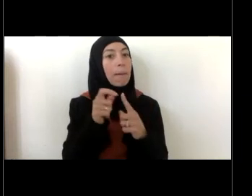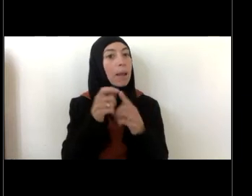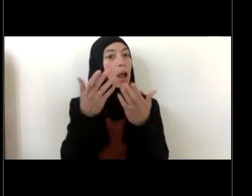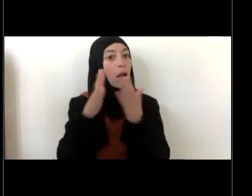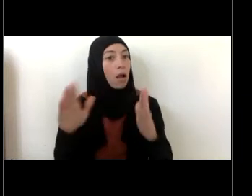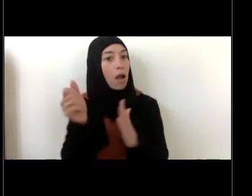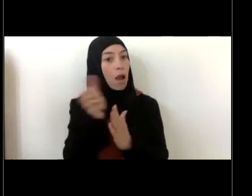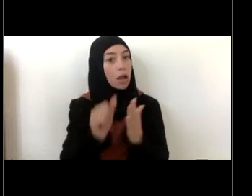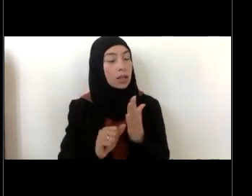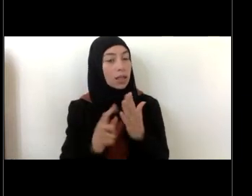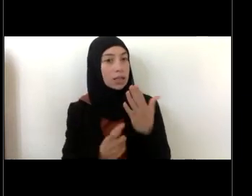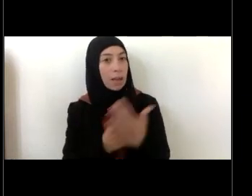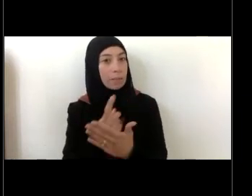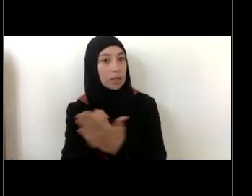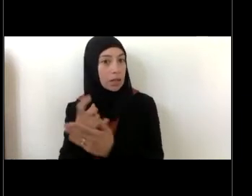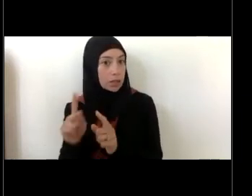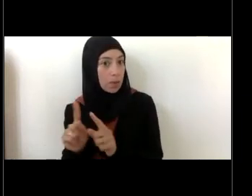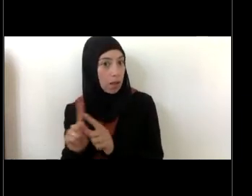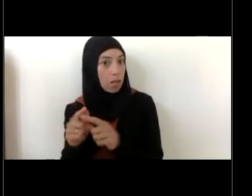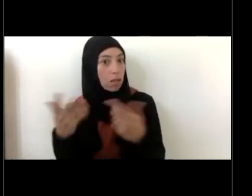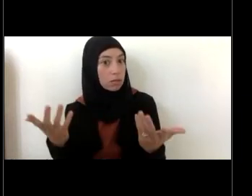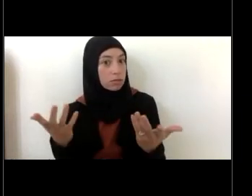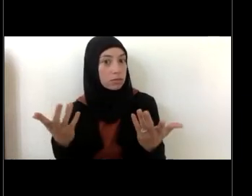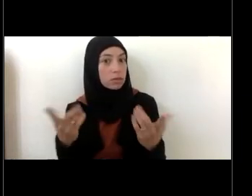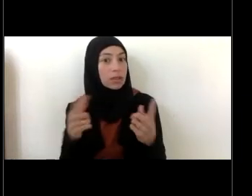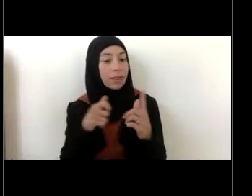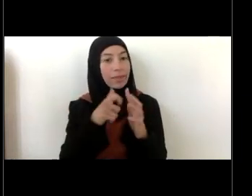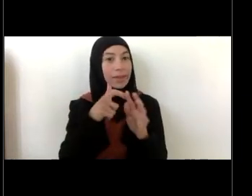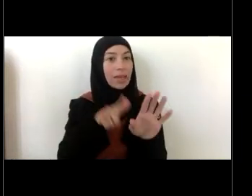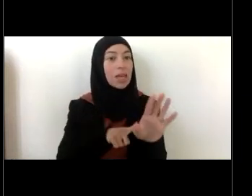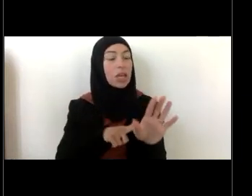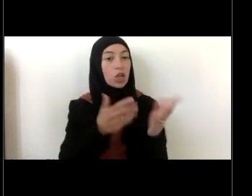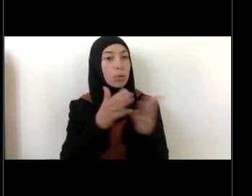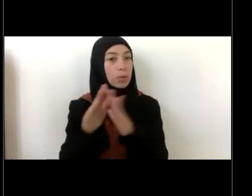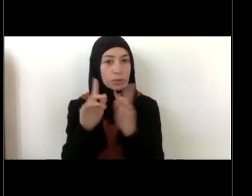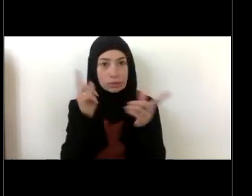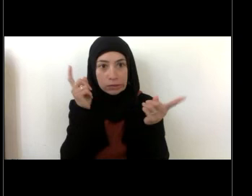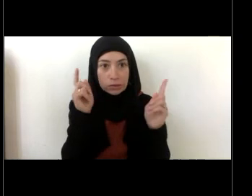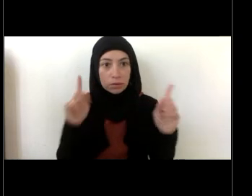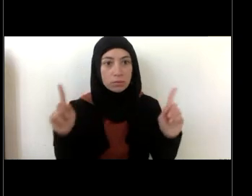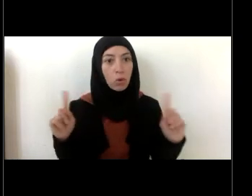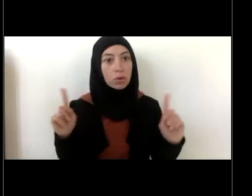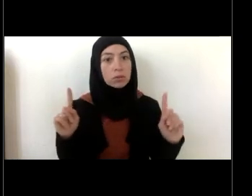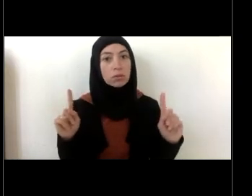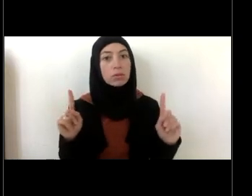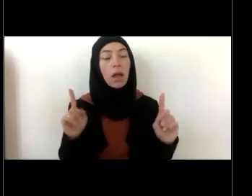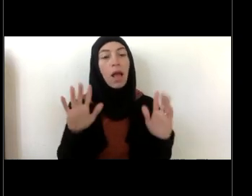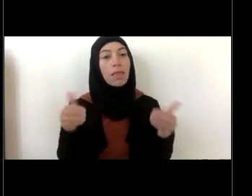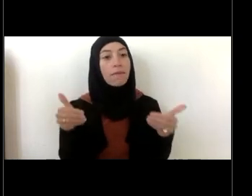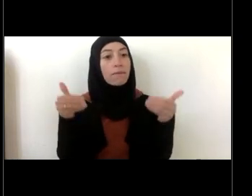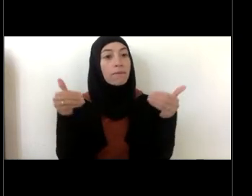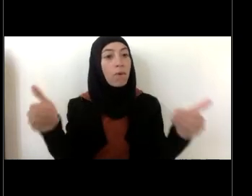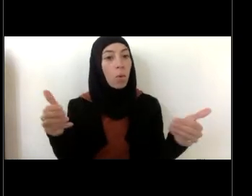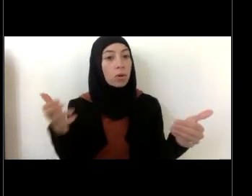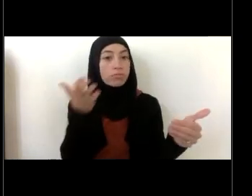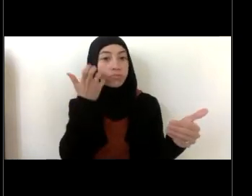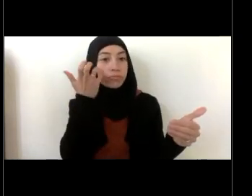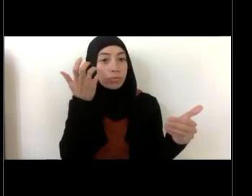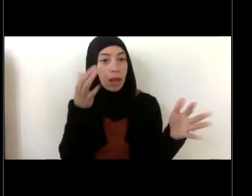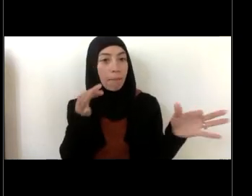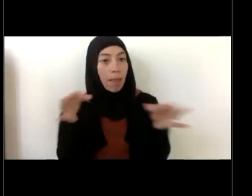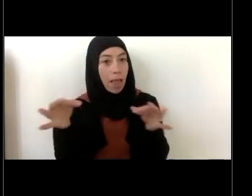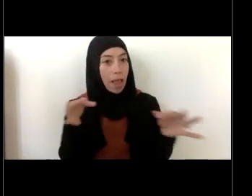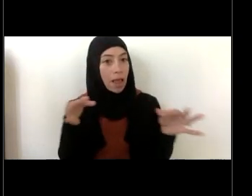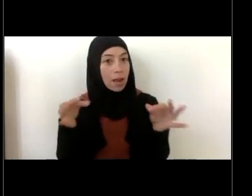that are happening in that place, the key community concerns and the forward planning of those councils to actually